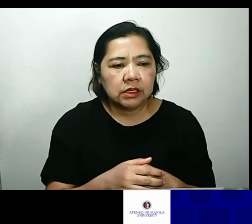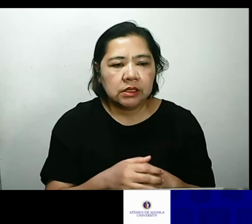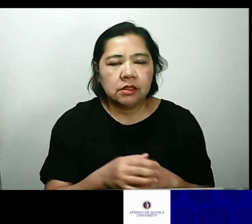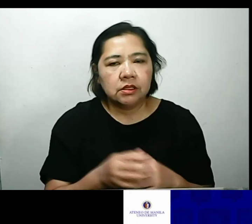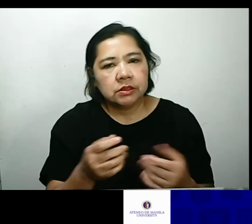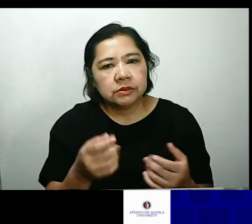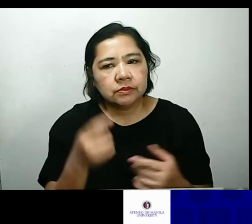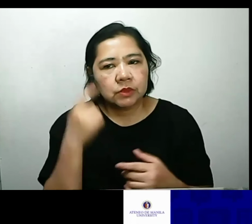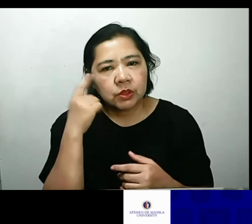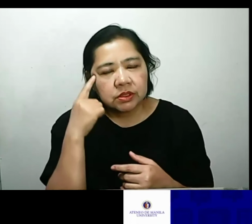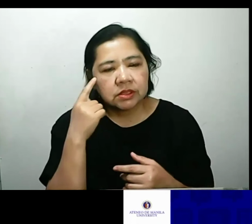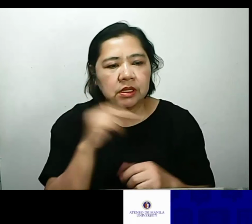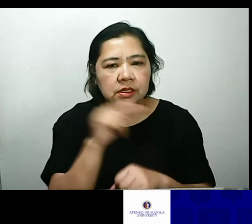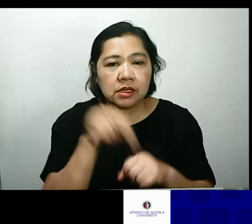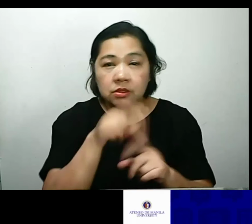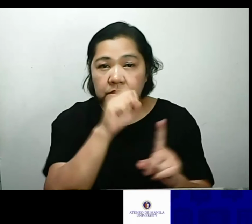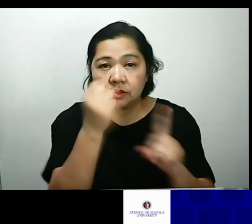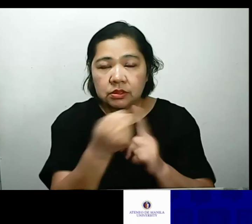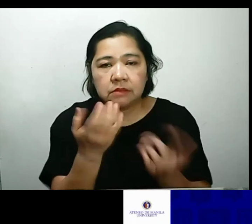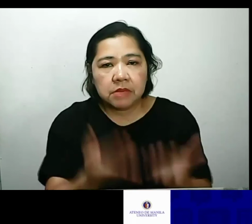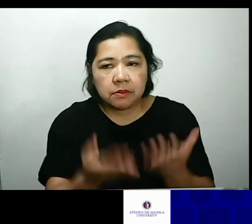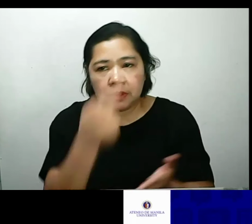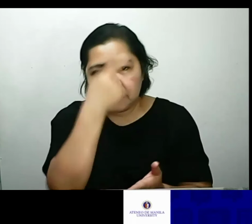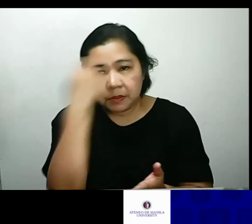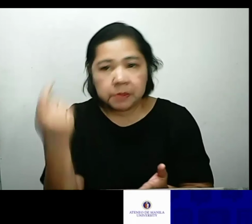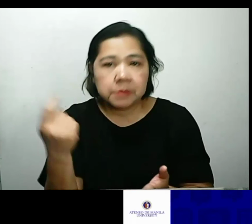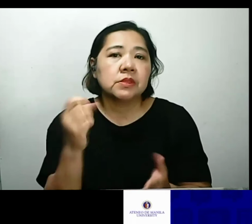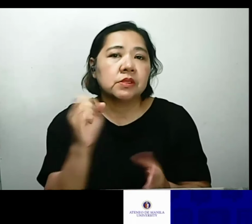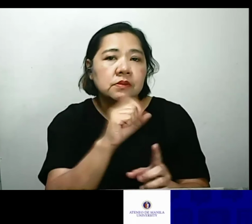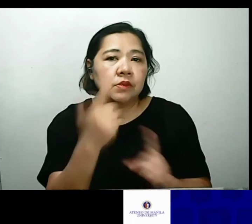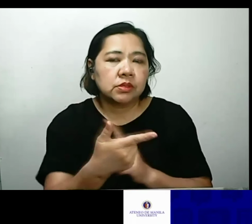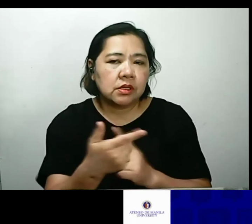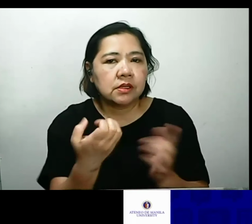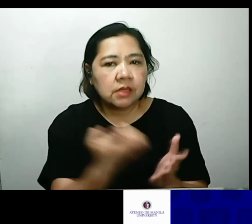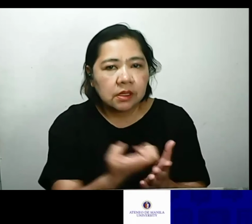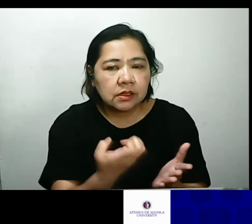circumstances, maybe because of our social and economic standing. And also